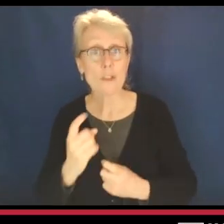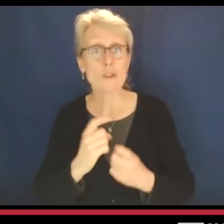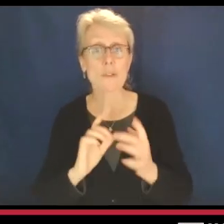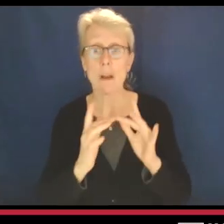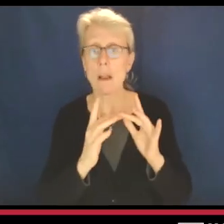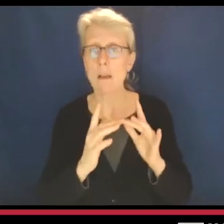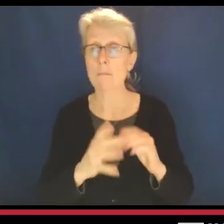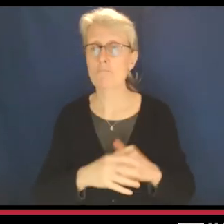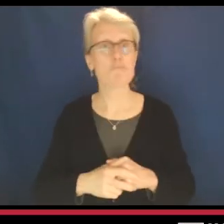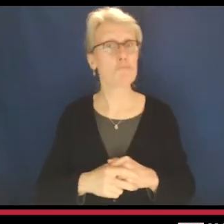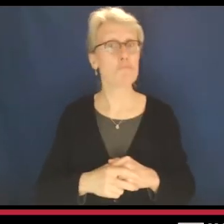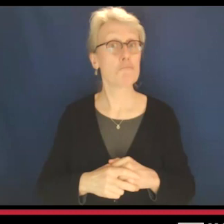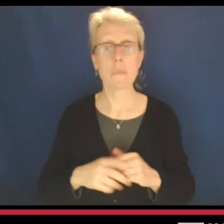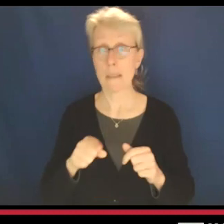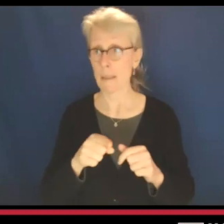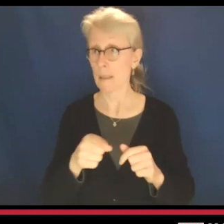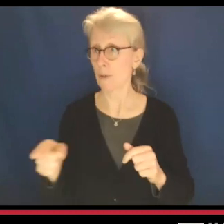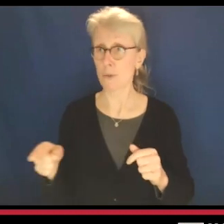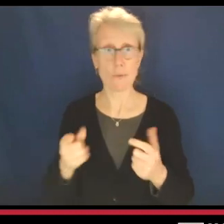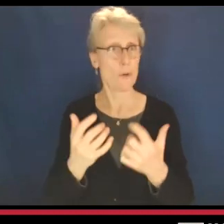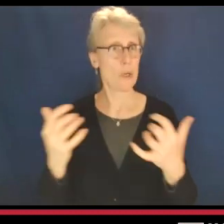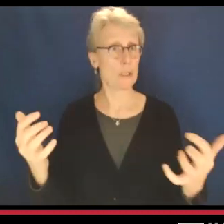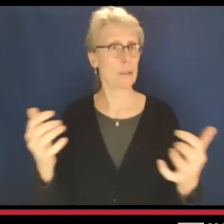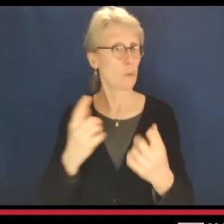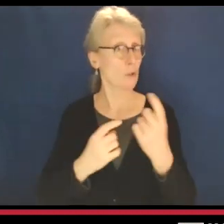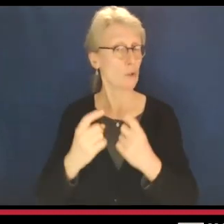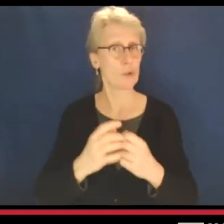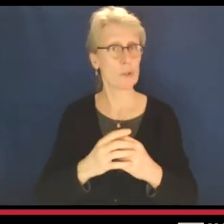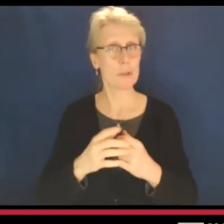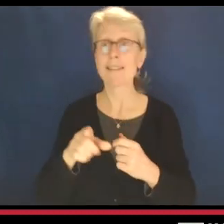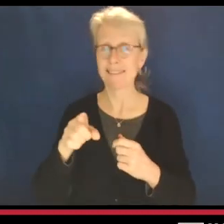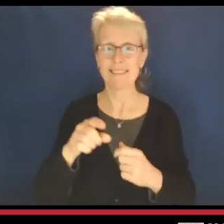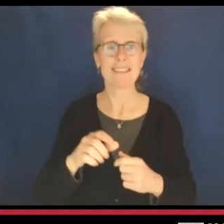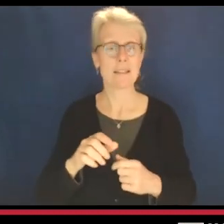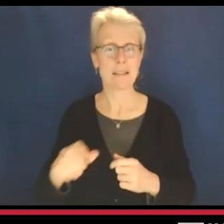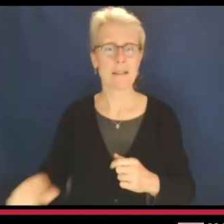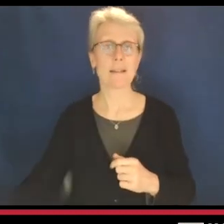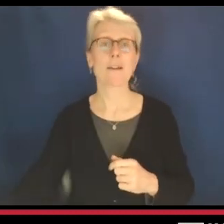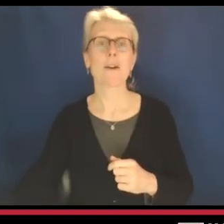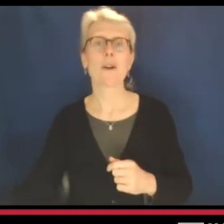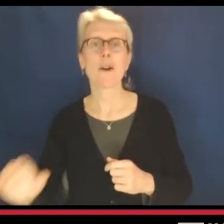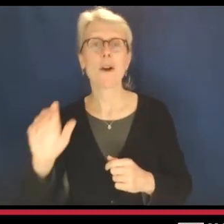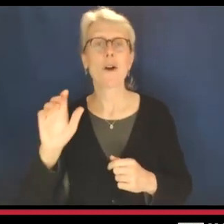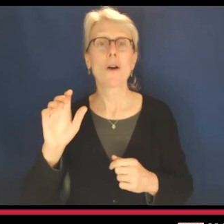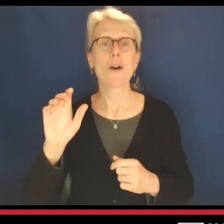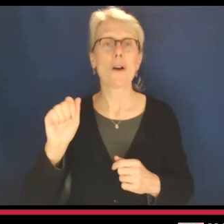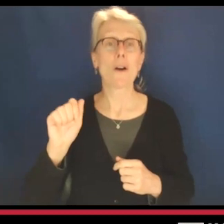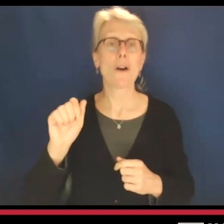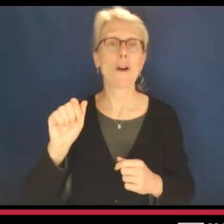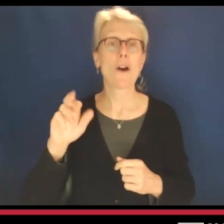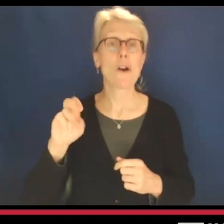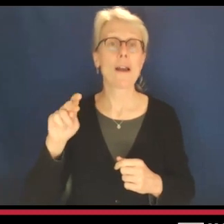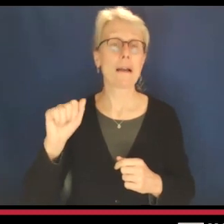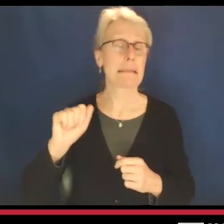Really? Okay. Do we have any questions from the audience? Okay, go for it, Arna. You're gonna have to project.